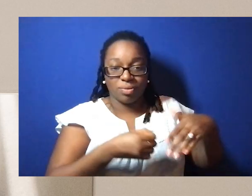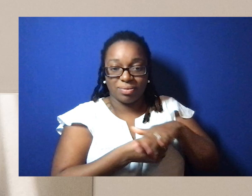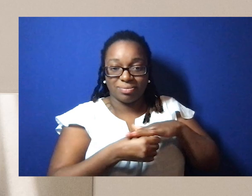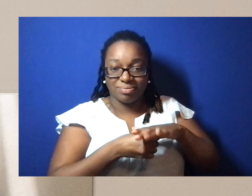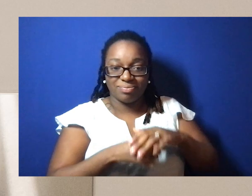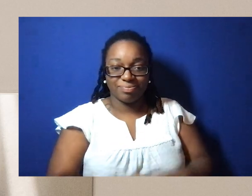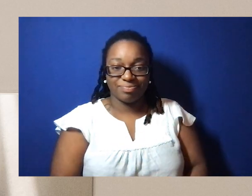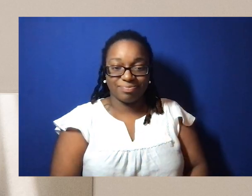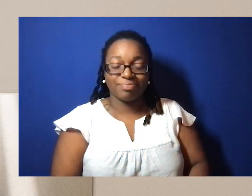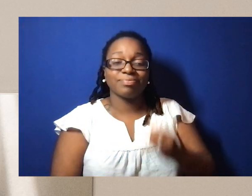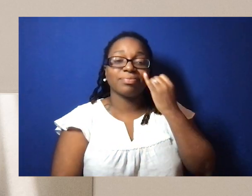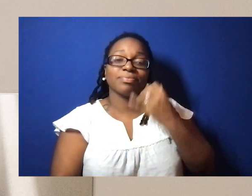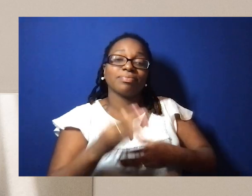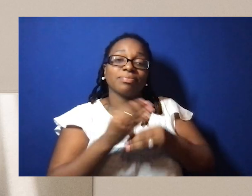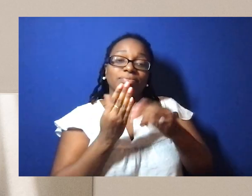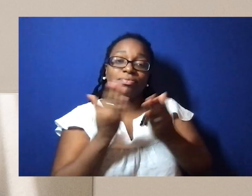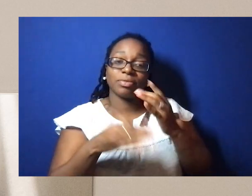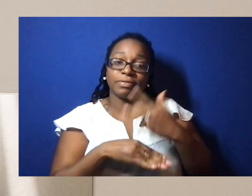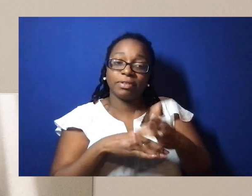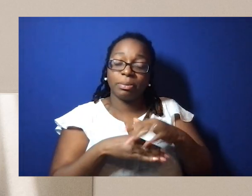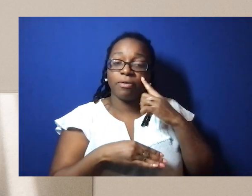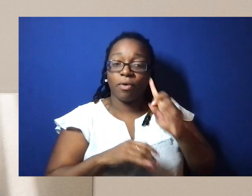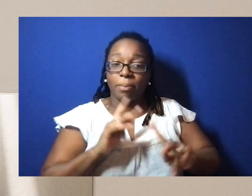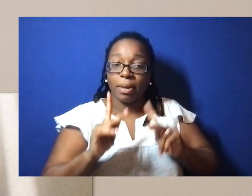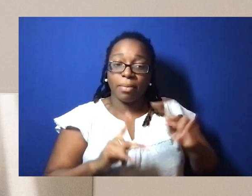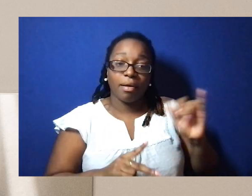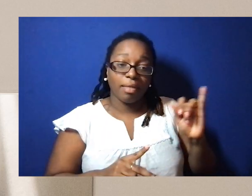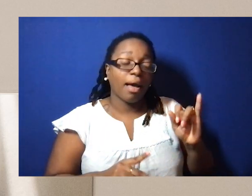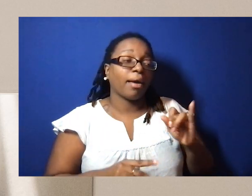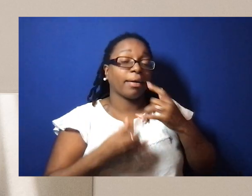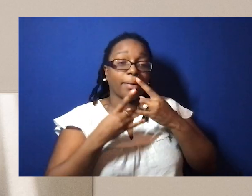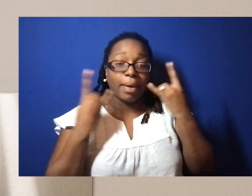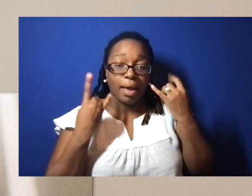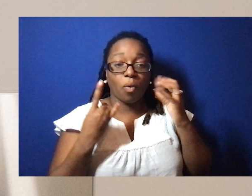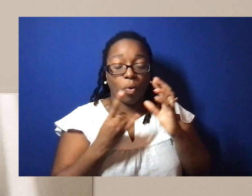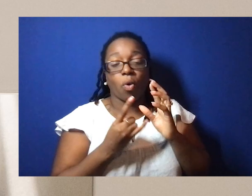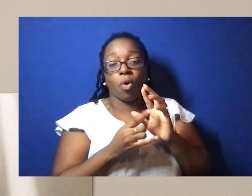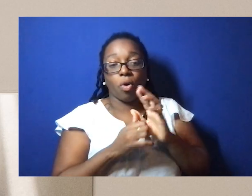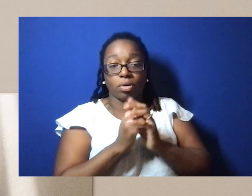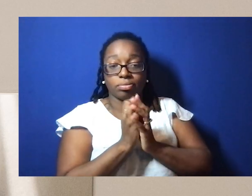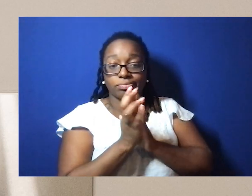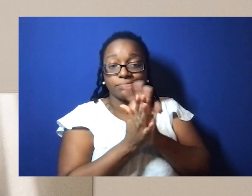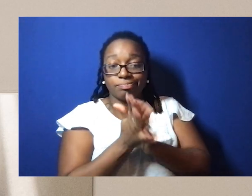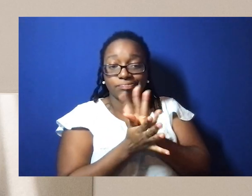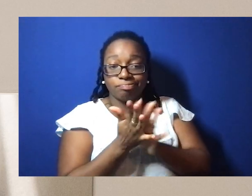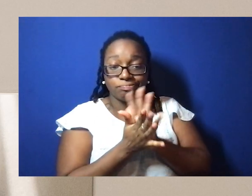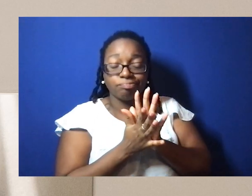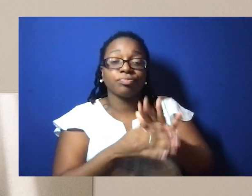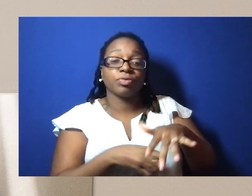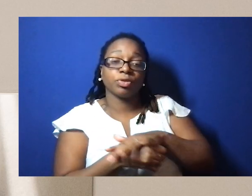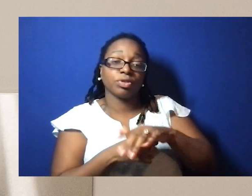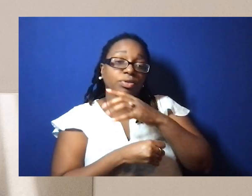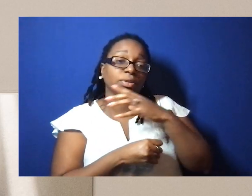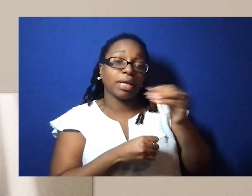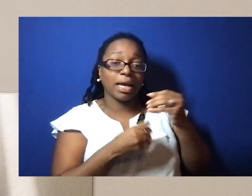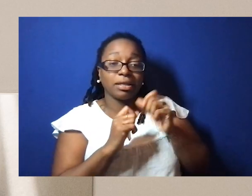location. If additional services are available to guests, such as providing masks or hand sanitizer, the location